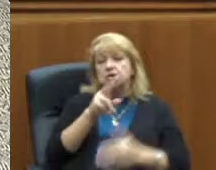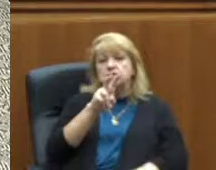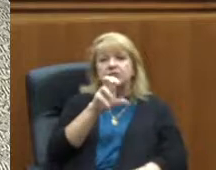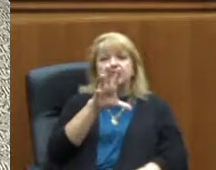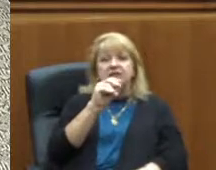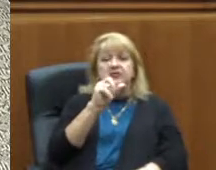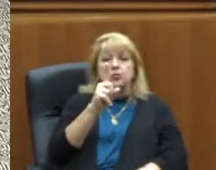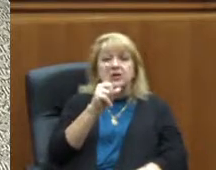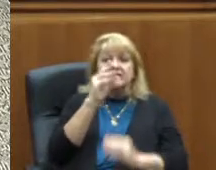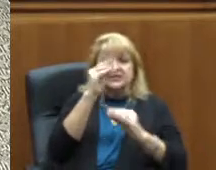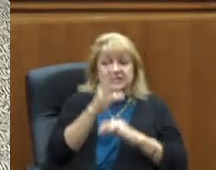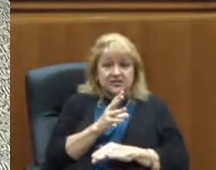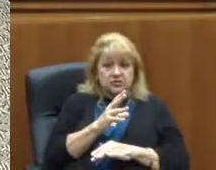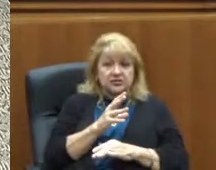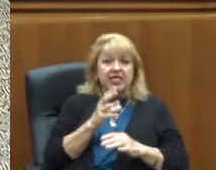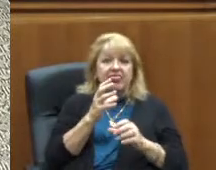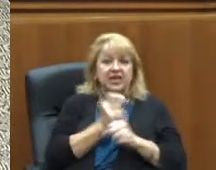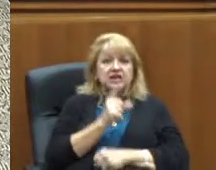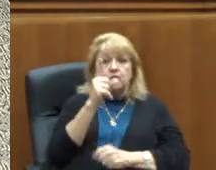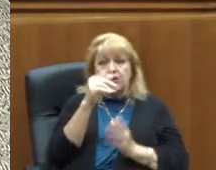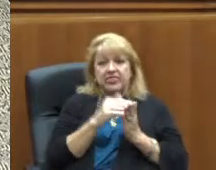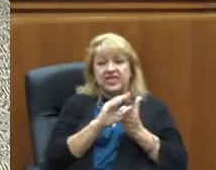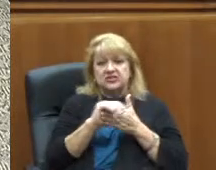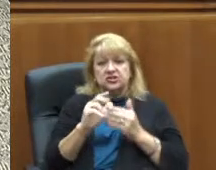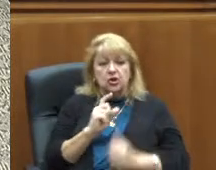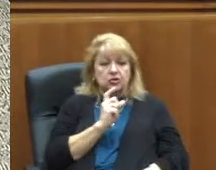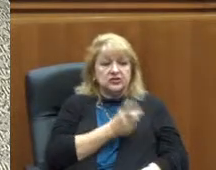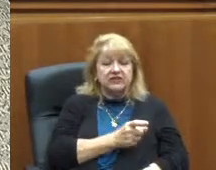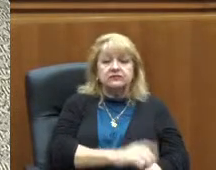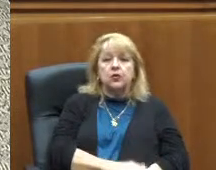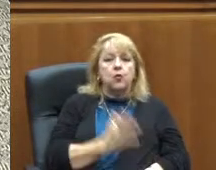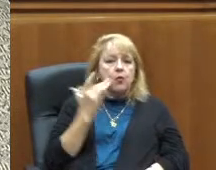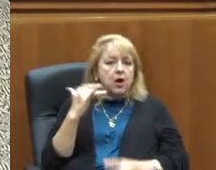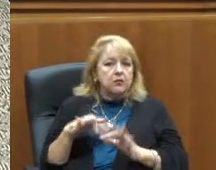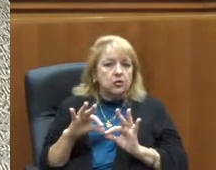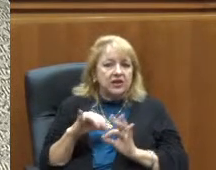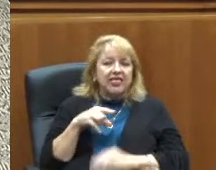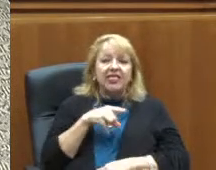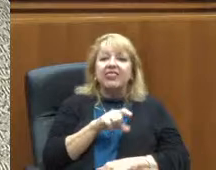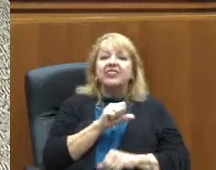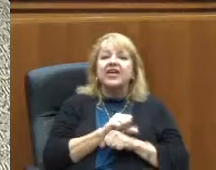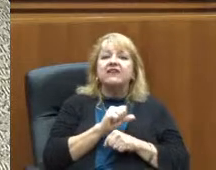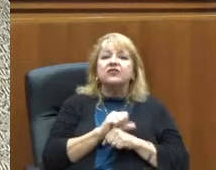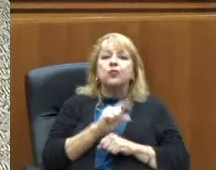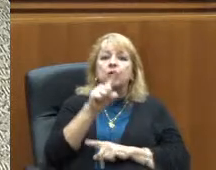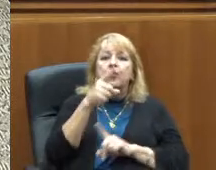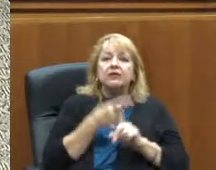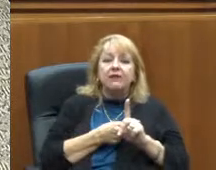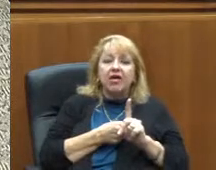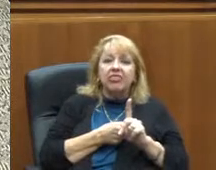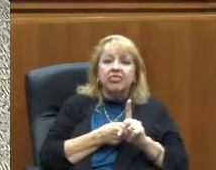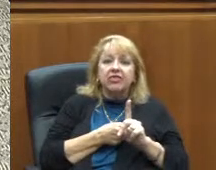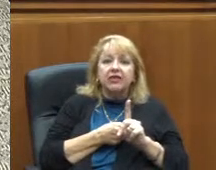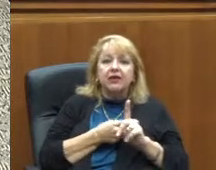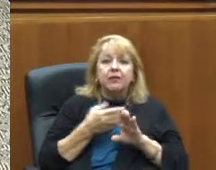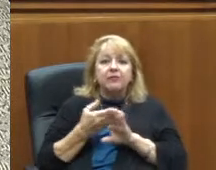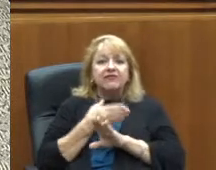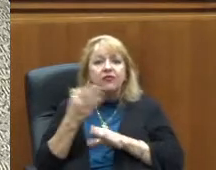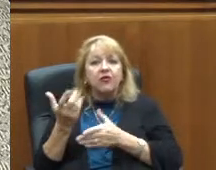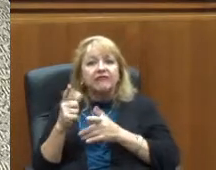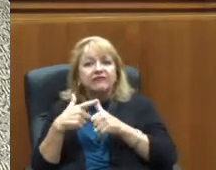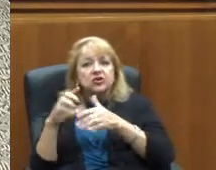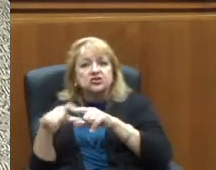teachers, and they received that $1,000. Why is that important? Because they have to work a whole month before they receive the first